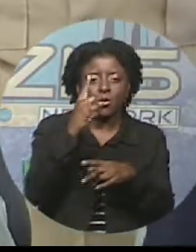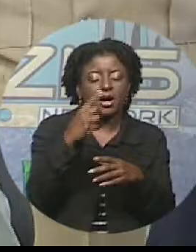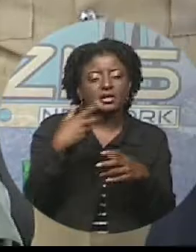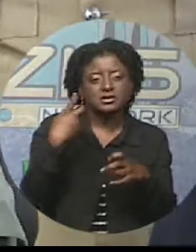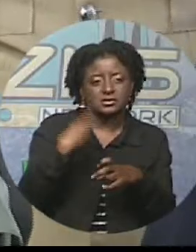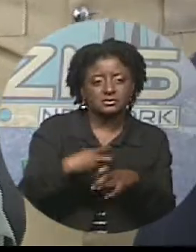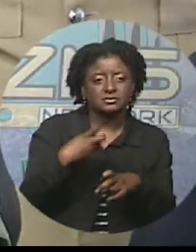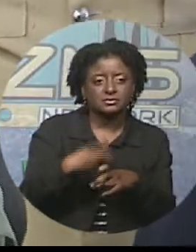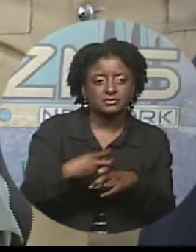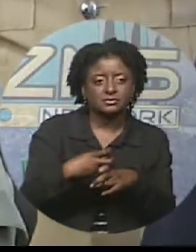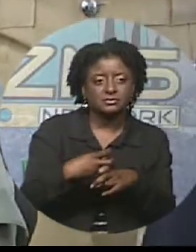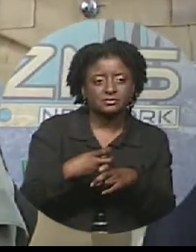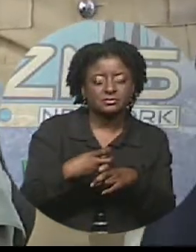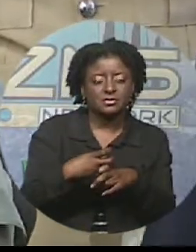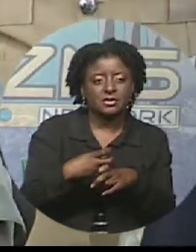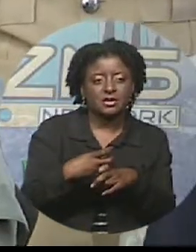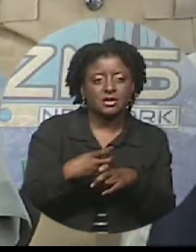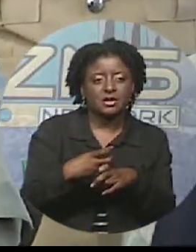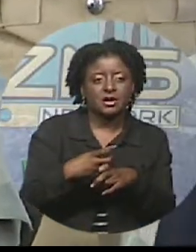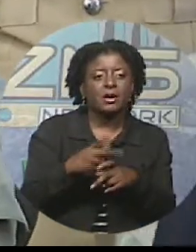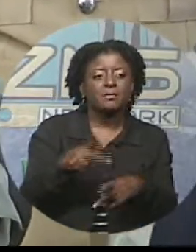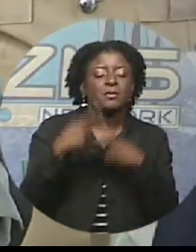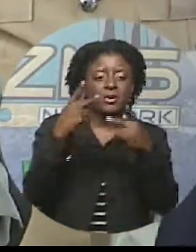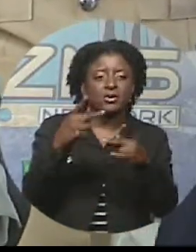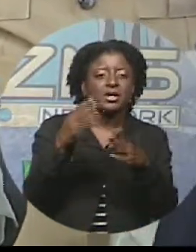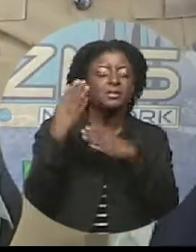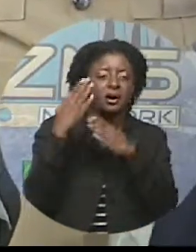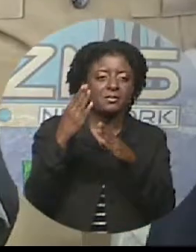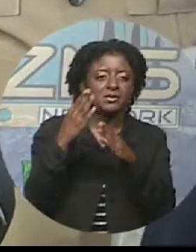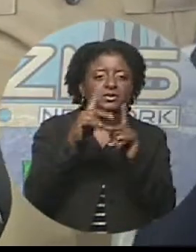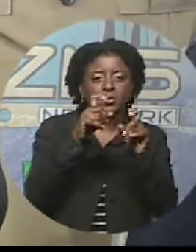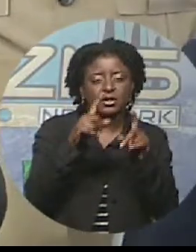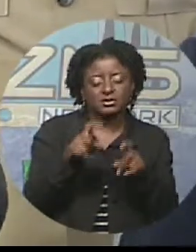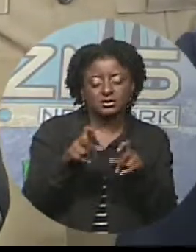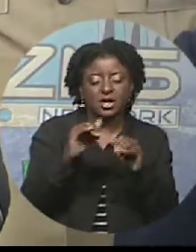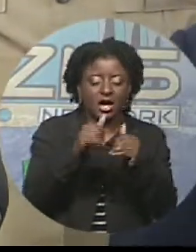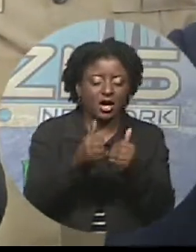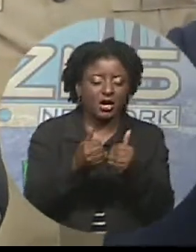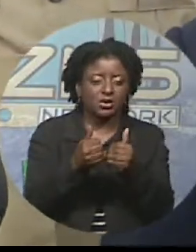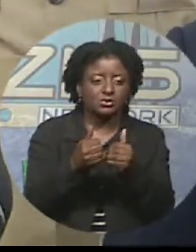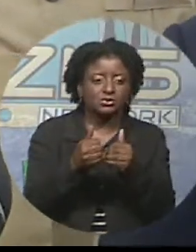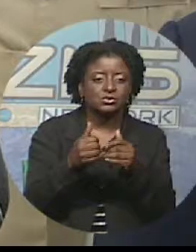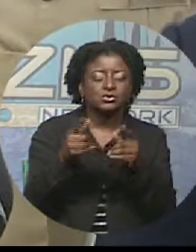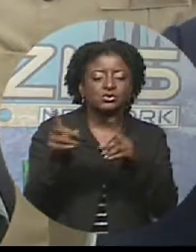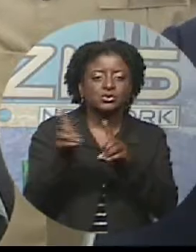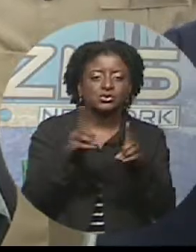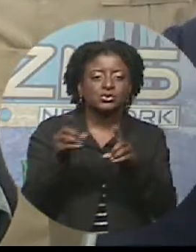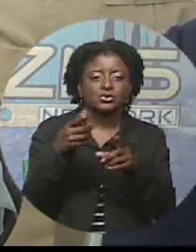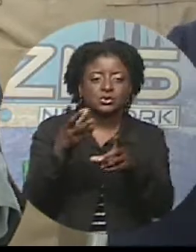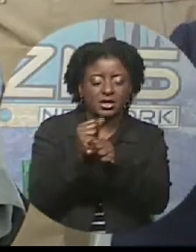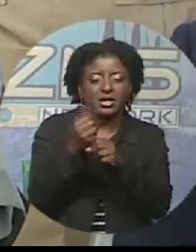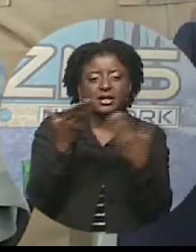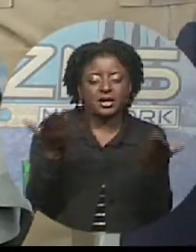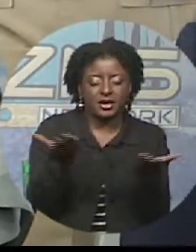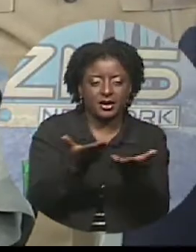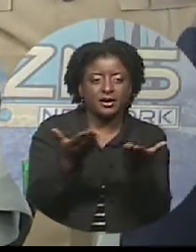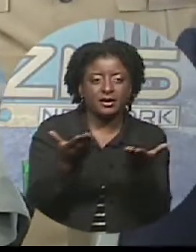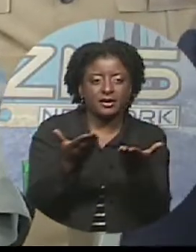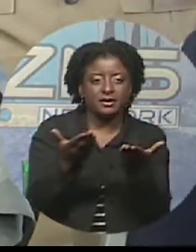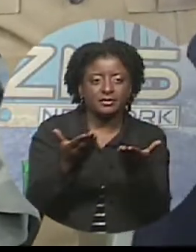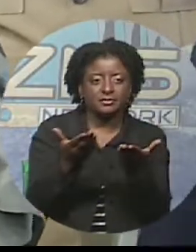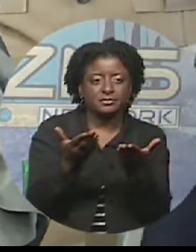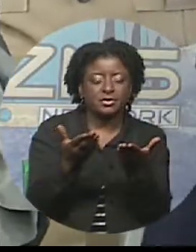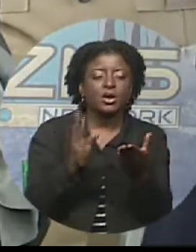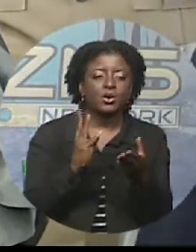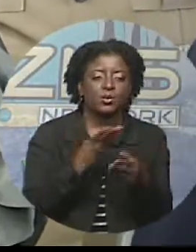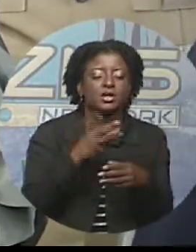the Bahamas, the question is, how do you get there? Well, you can get here now, and you can get here easier. And we have to do much more promotions, and we have to cause